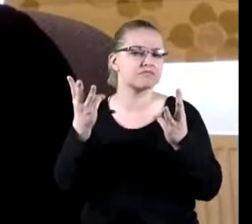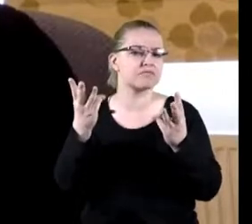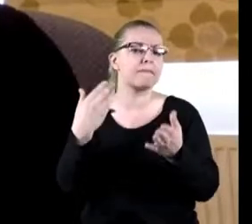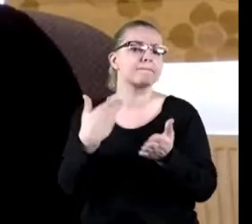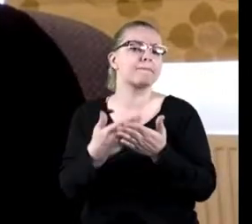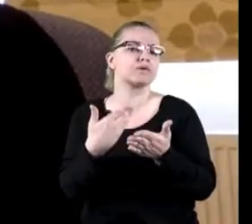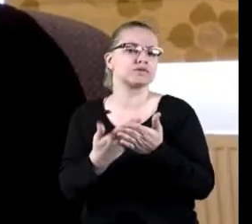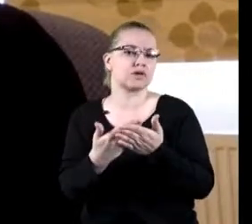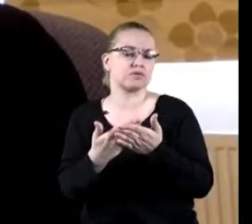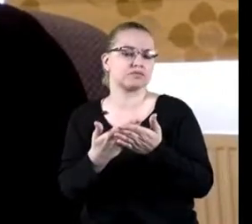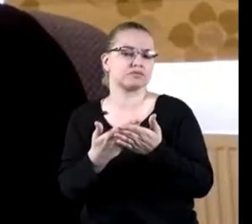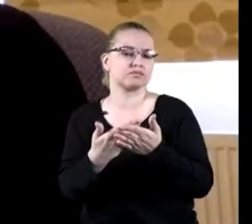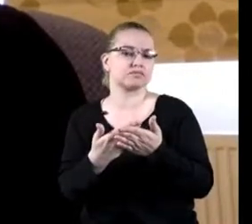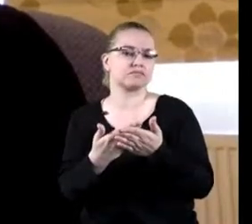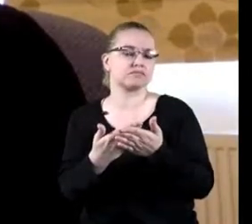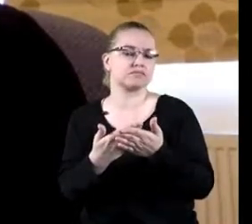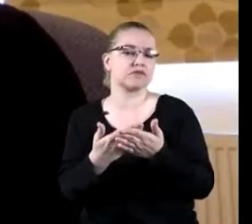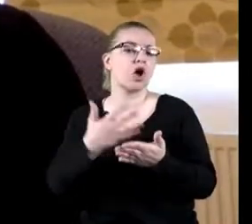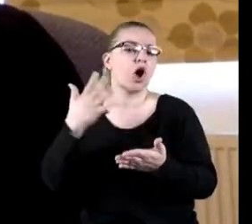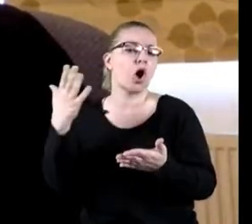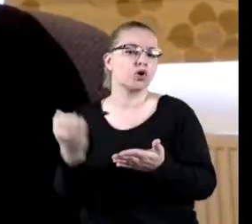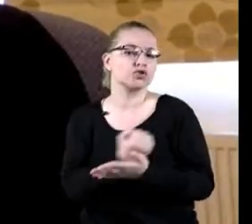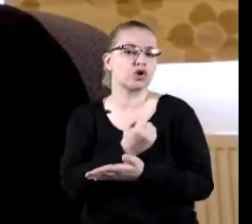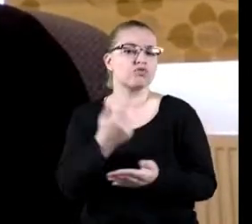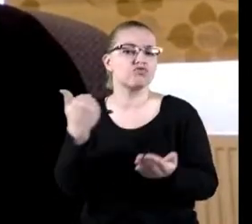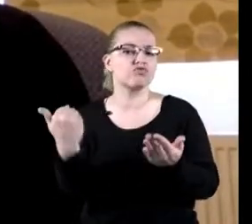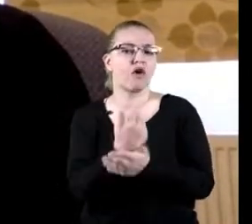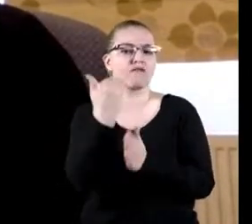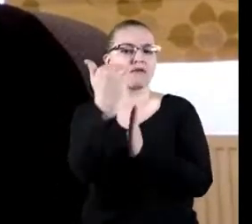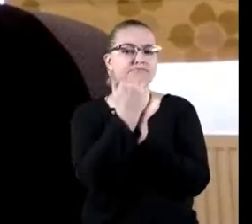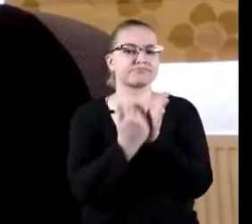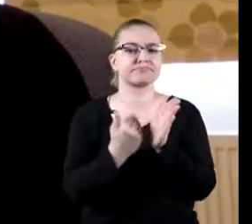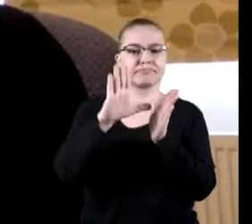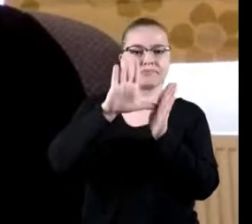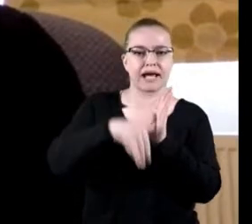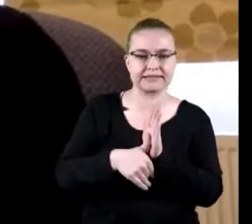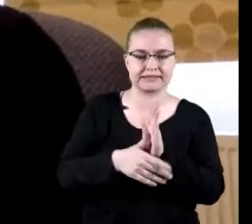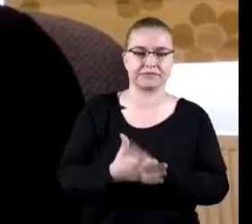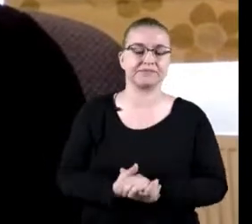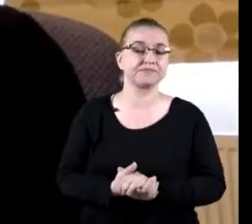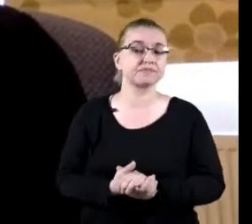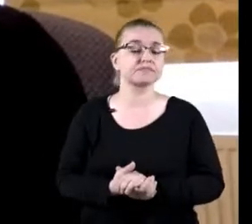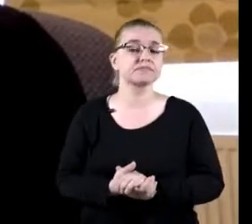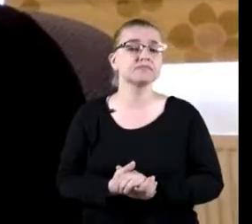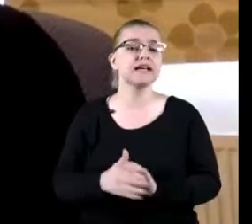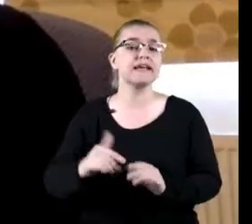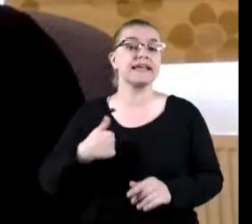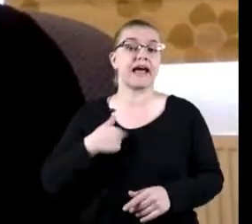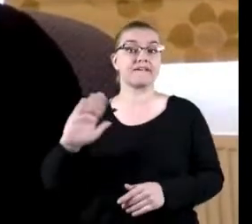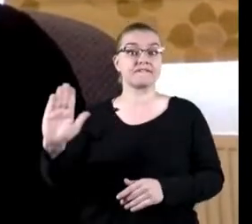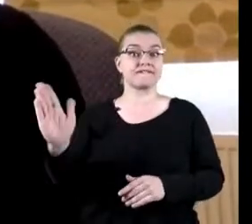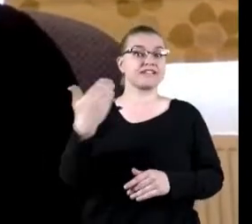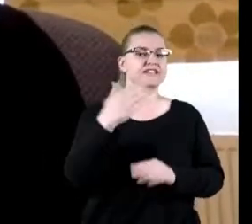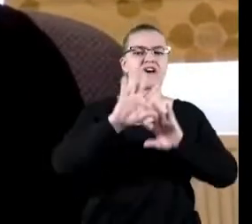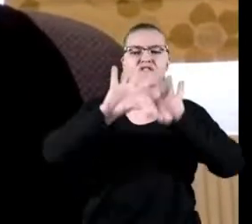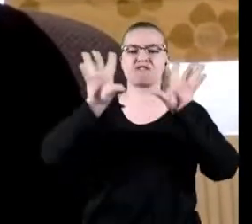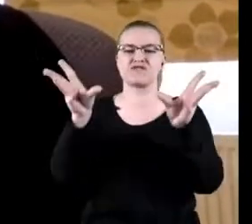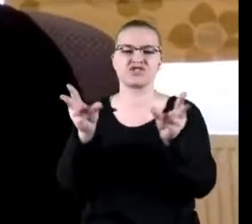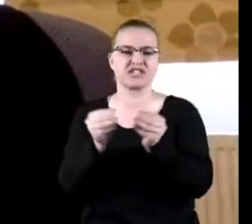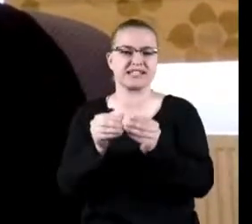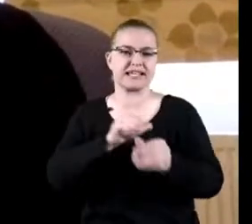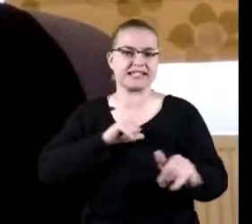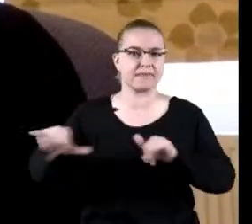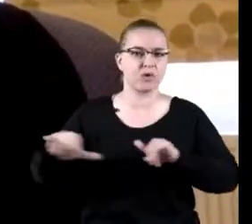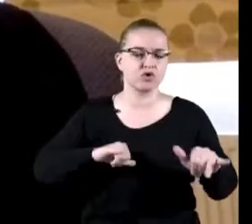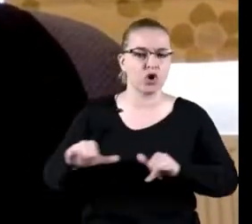the new urban agenda. I call on member states, local governments, and all development partners to take the